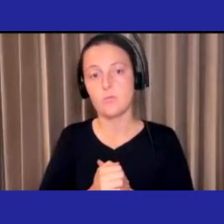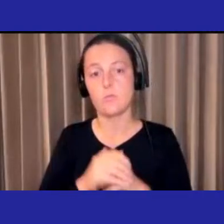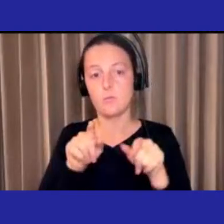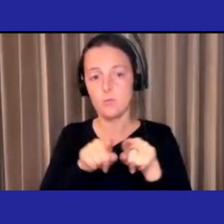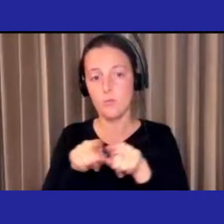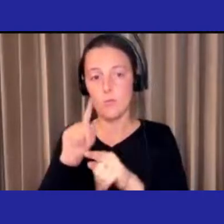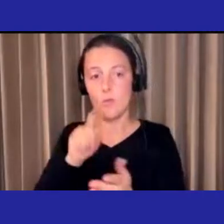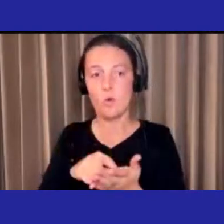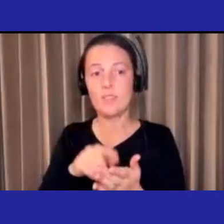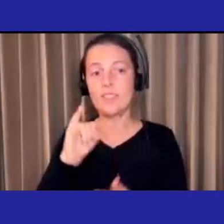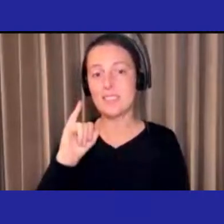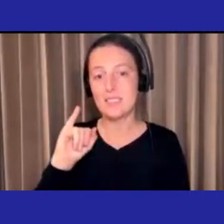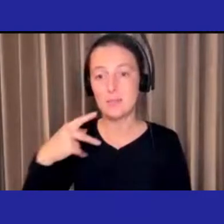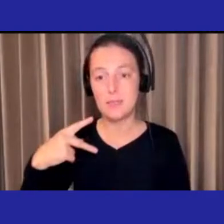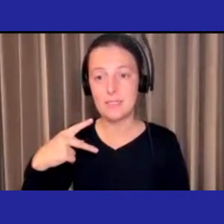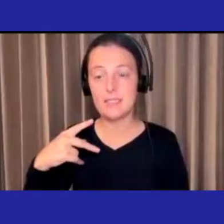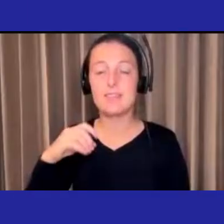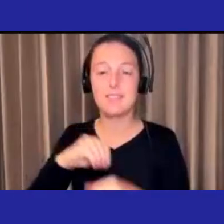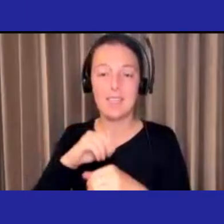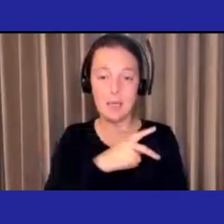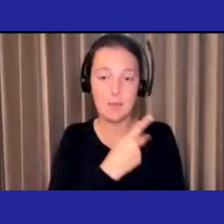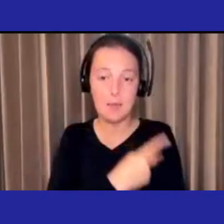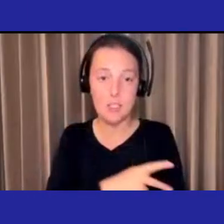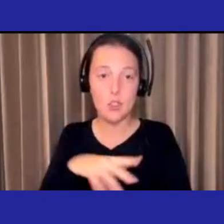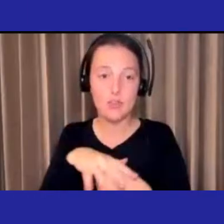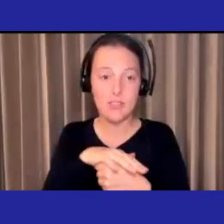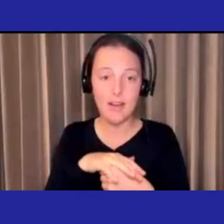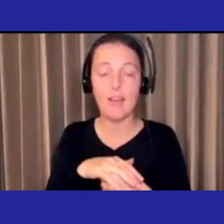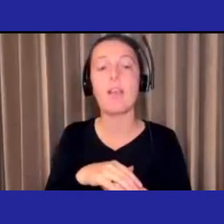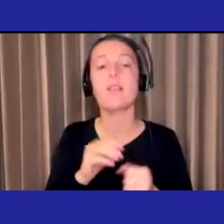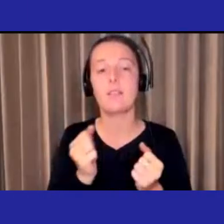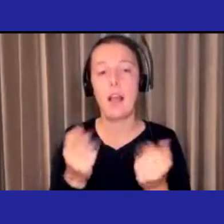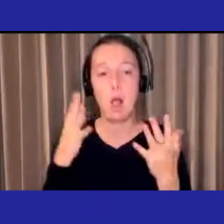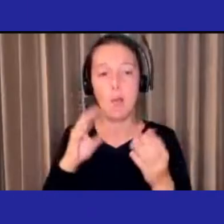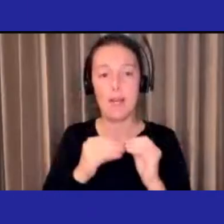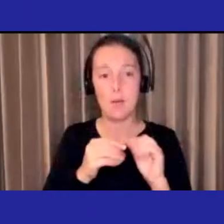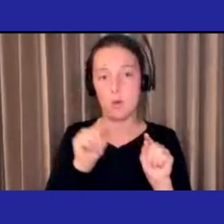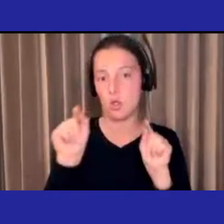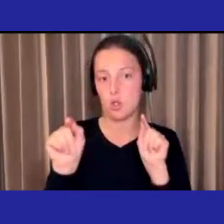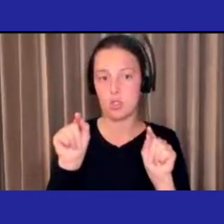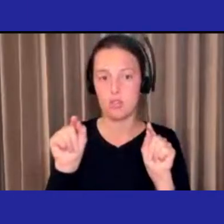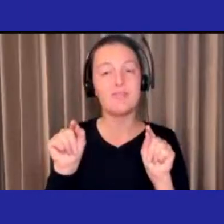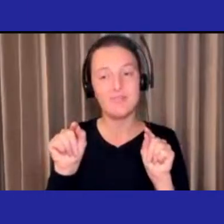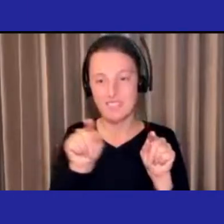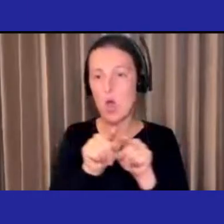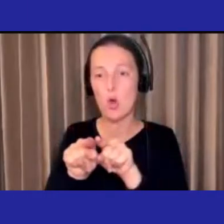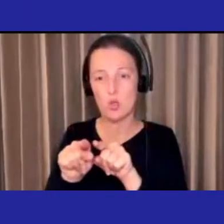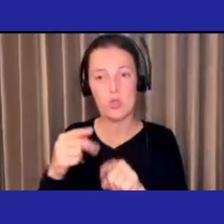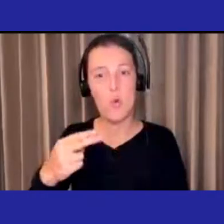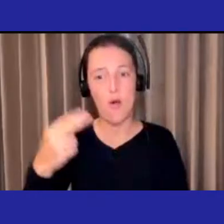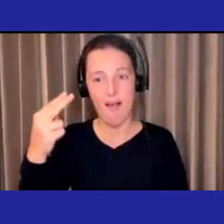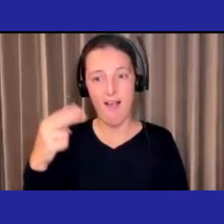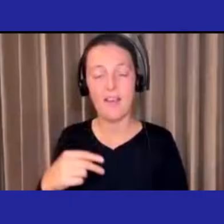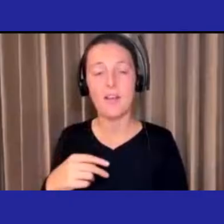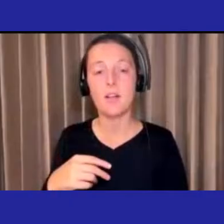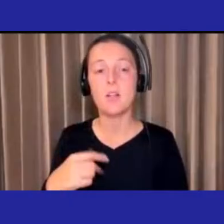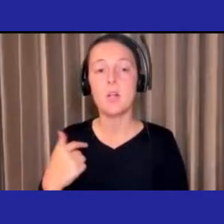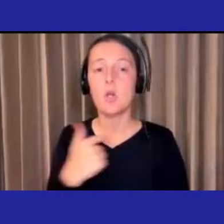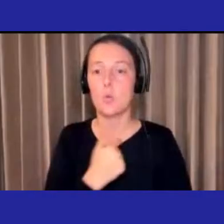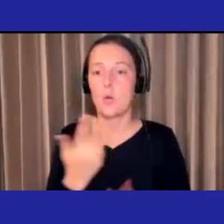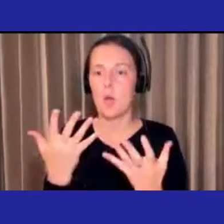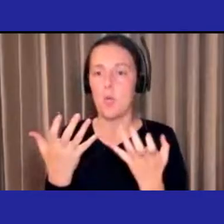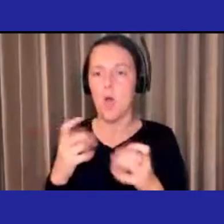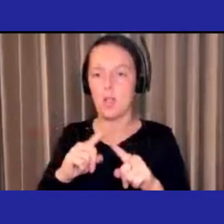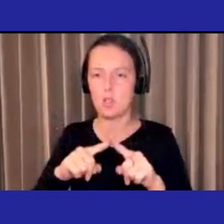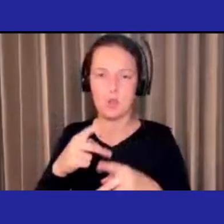setting and number of encounters in the inpatient setting are also really high. And we really want to figure out how we